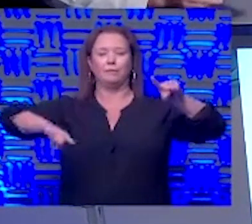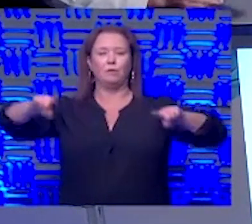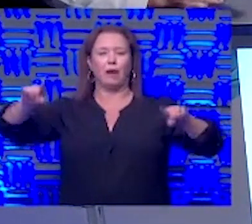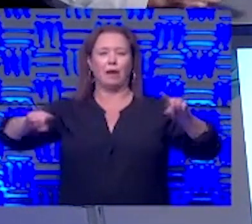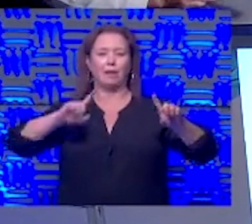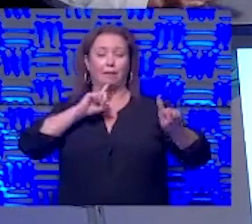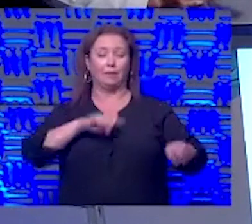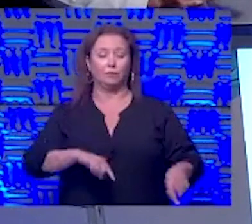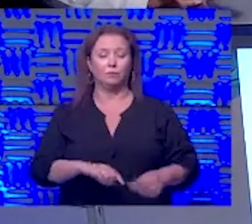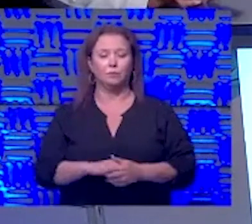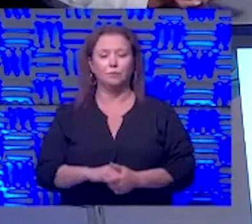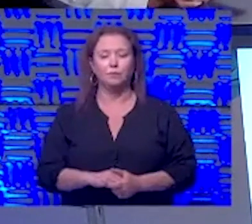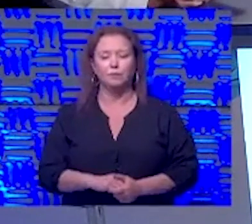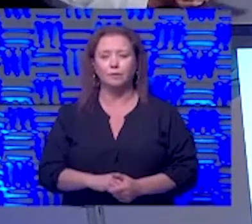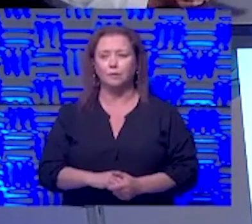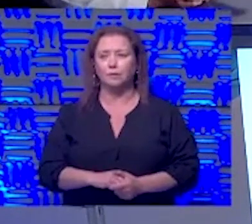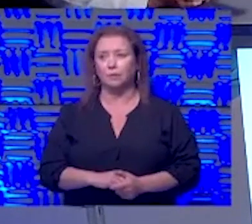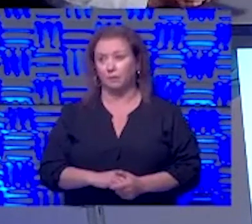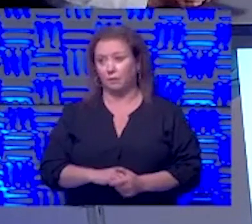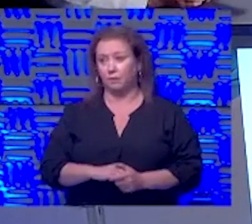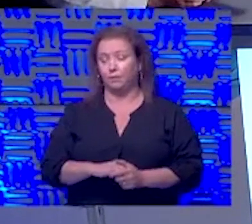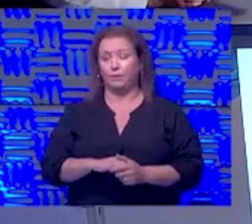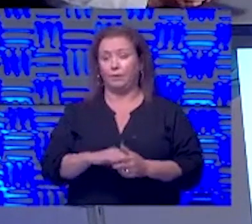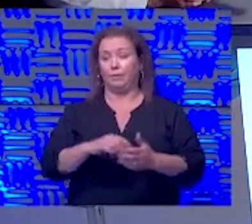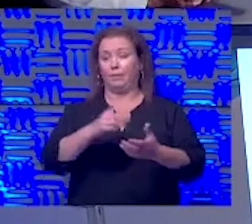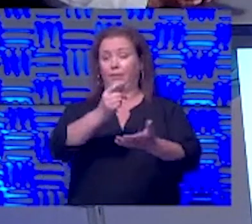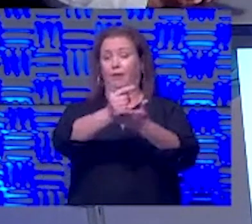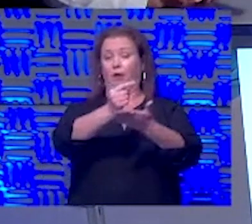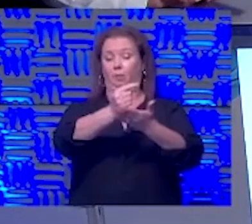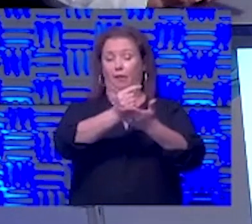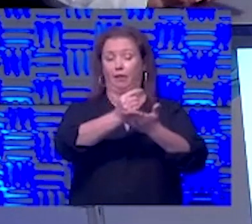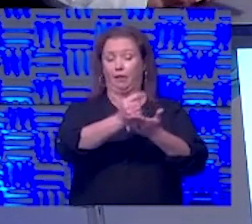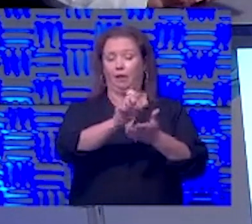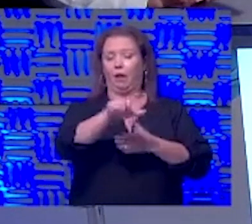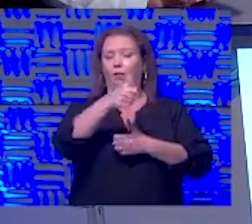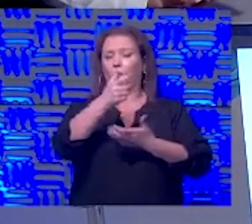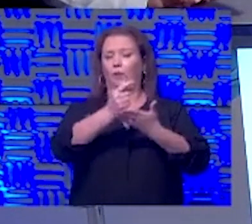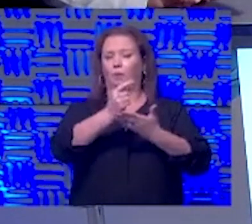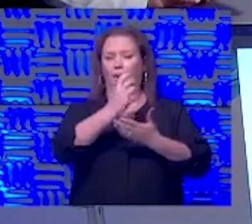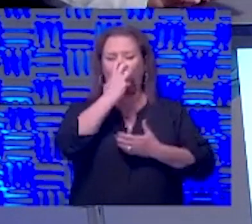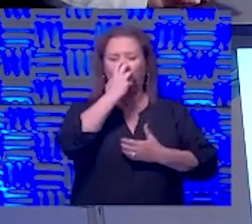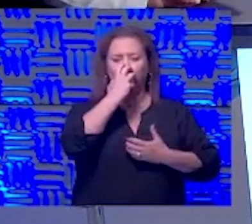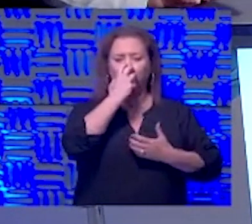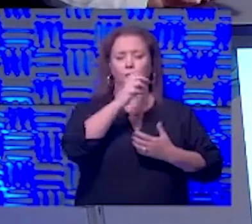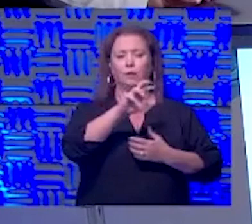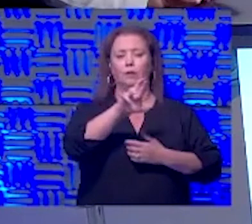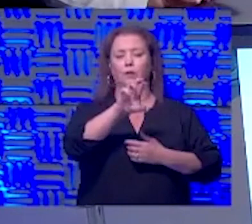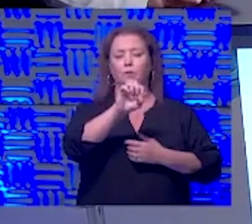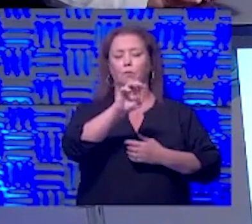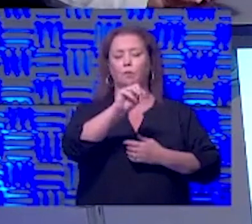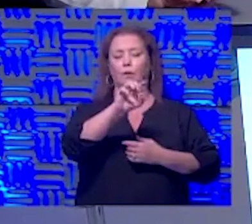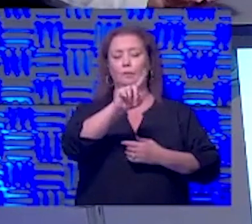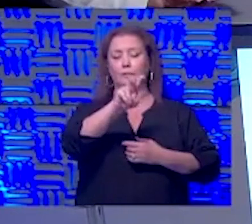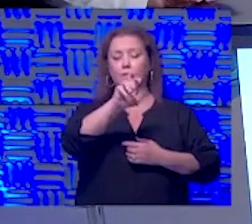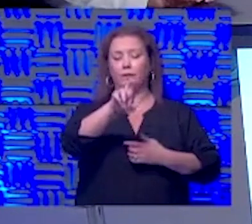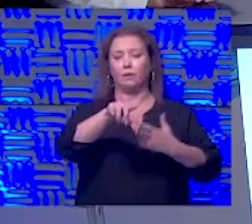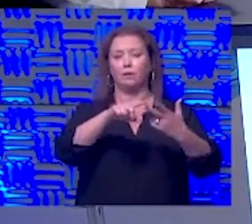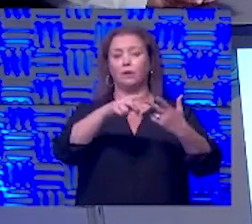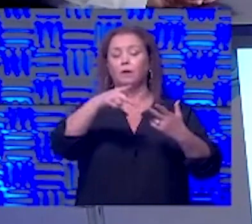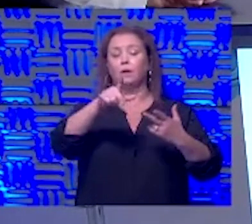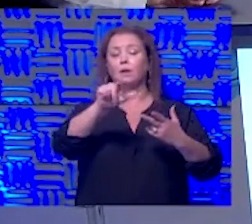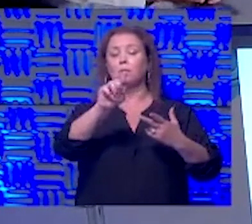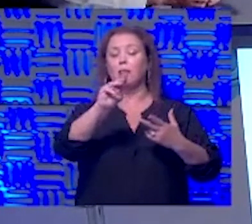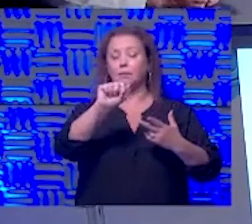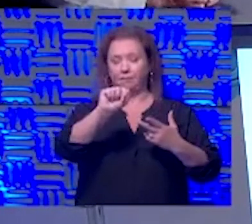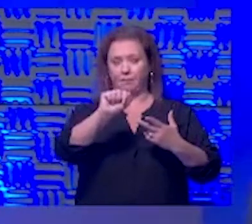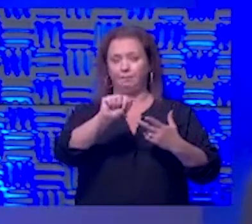But so really, what is the effective therapy outside of oxygen and supportive measures, and now remdesivir and probably plasma? Yeah, I think